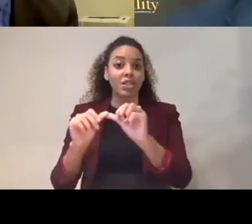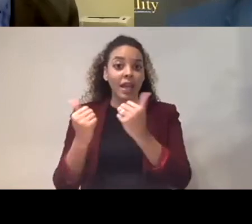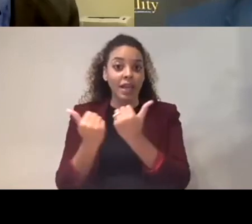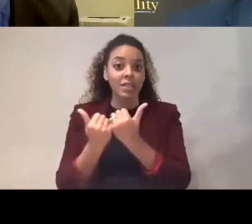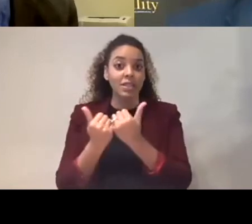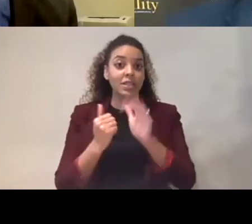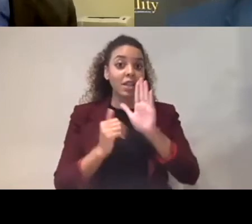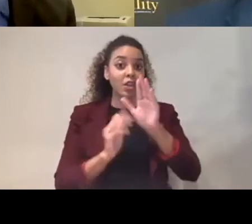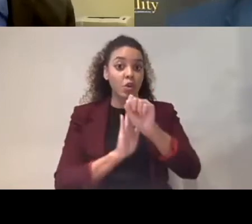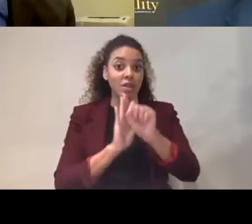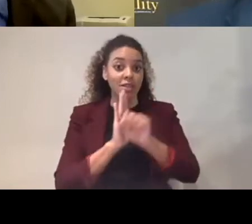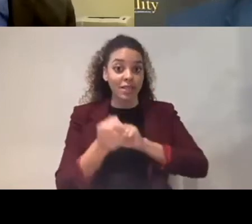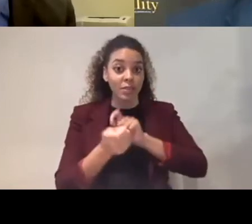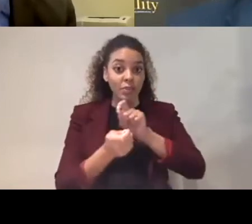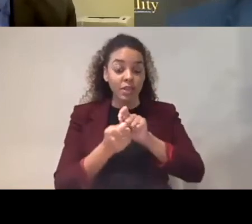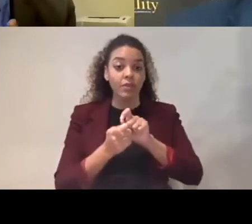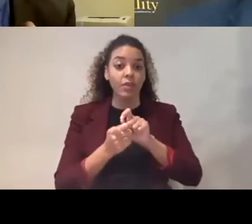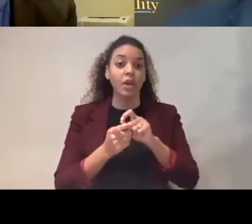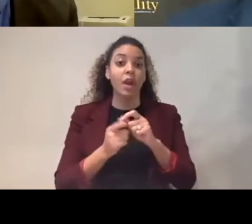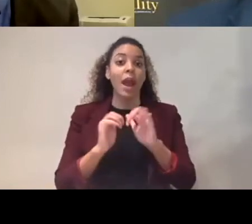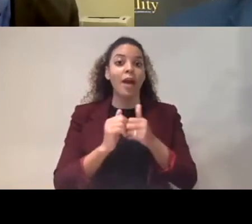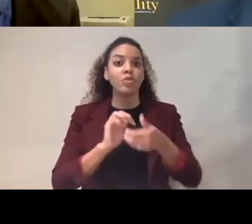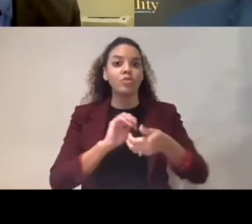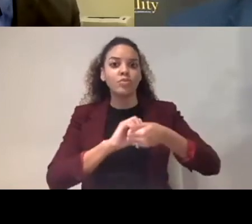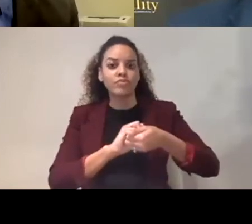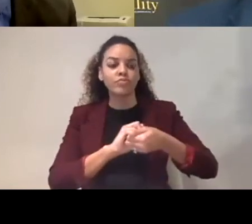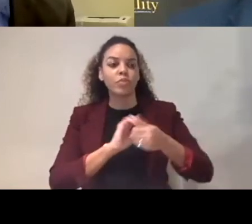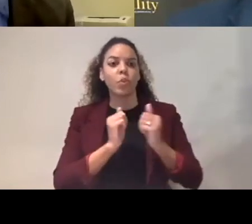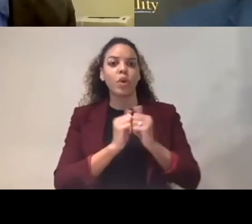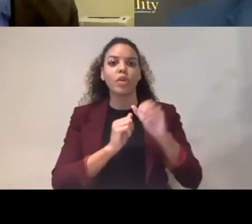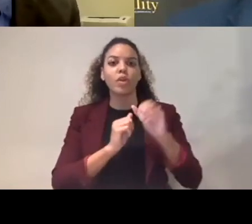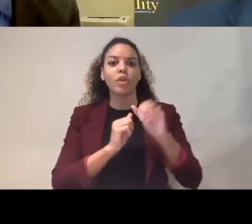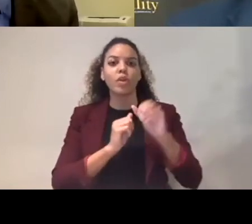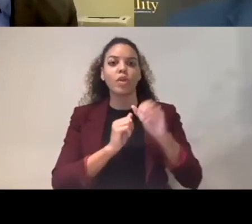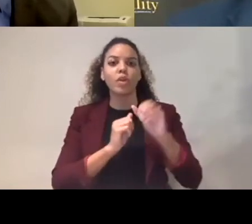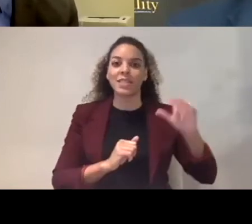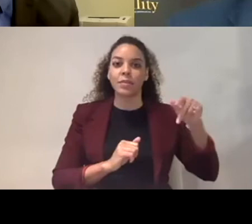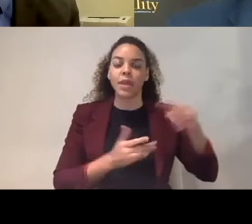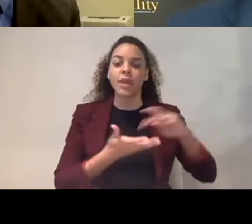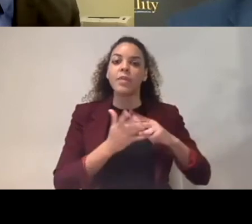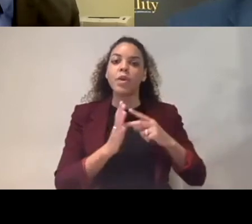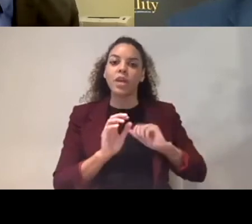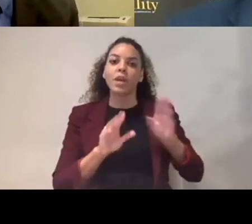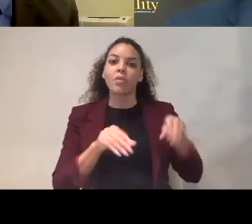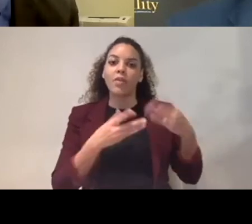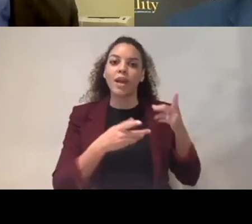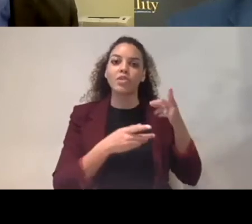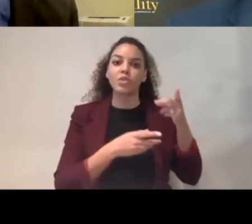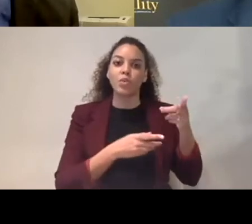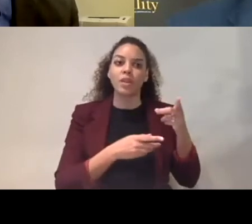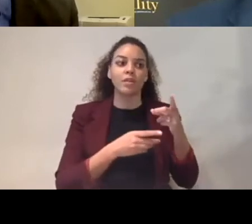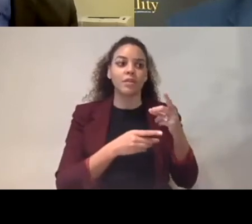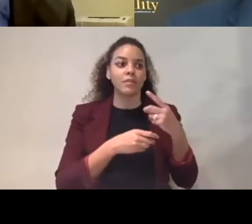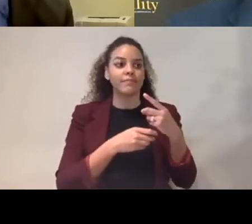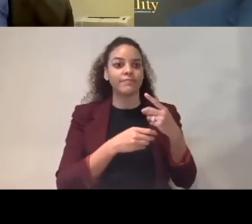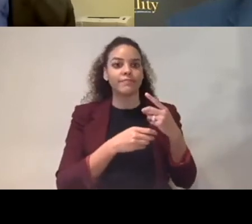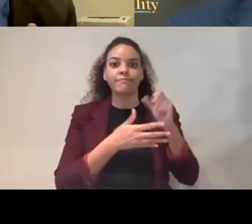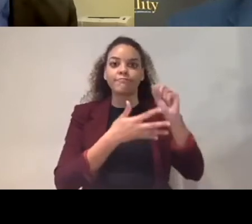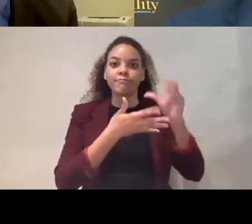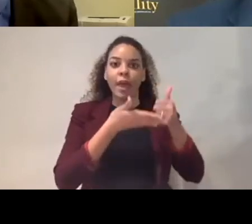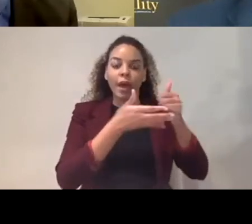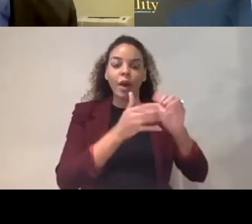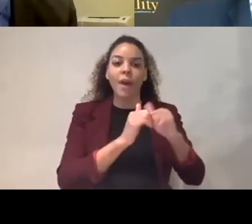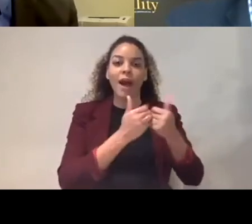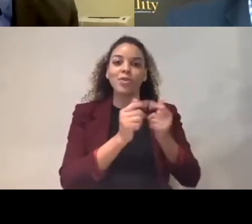how to engage with OFCCP so that we can provide you compliance assistance so that you can go above and beyond the requirements of law in